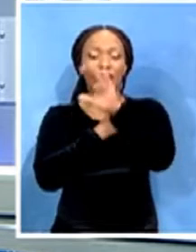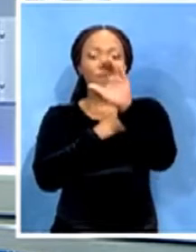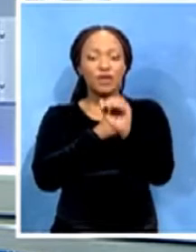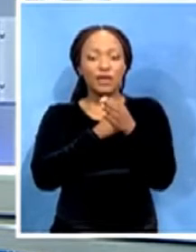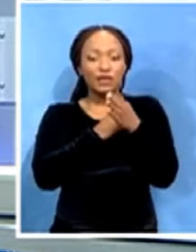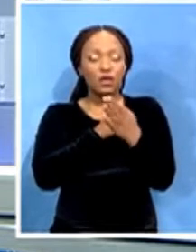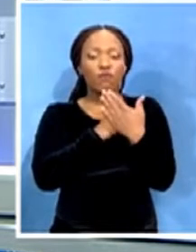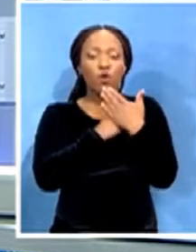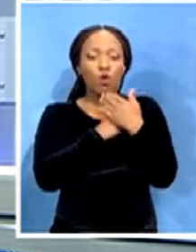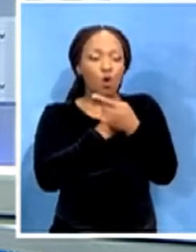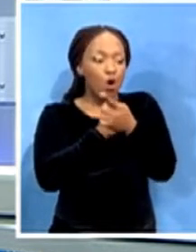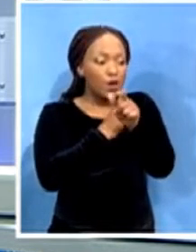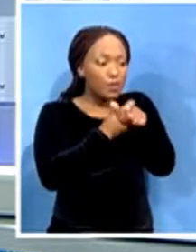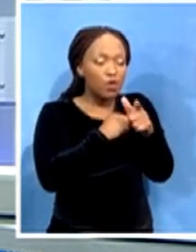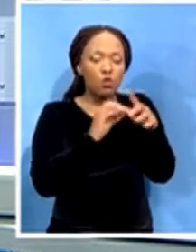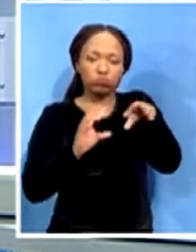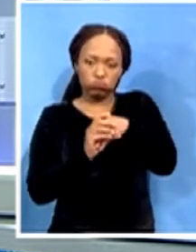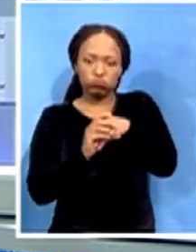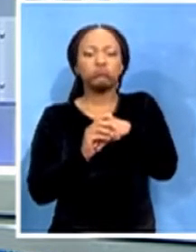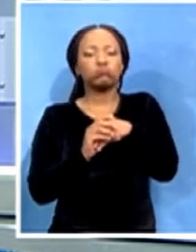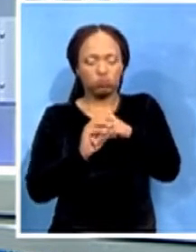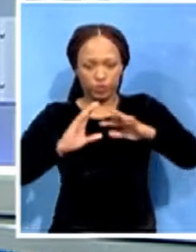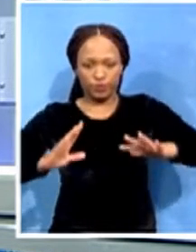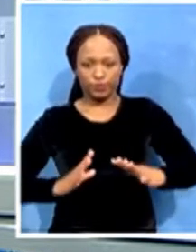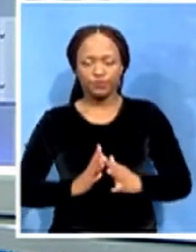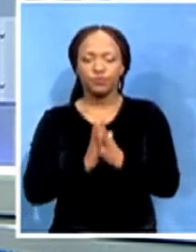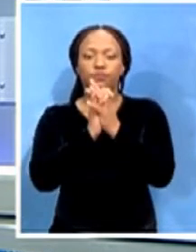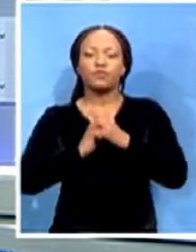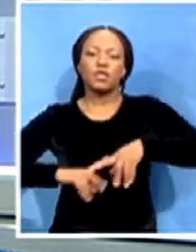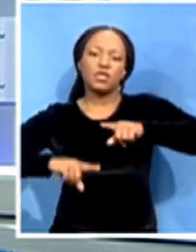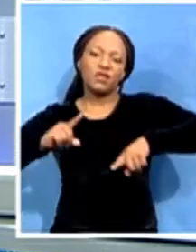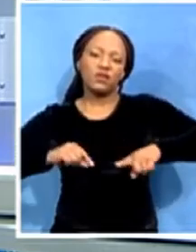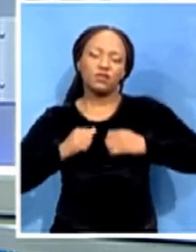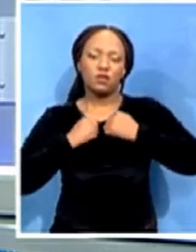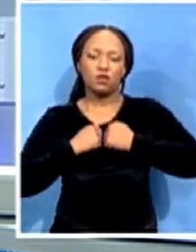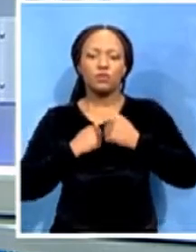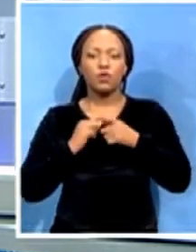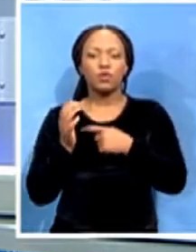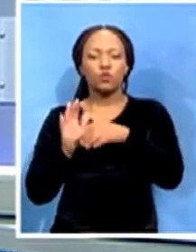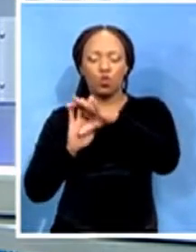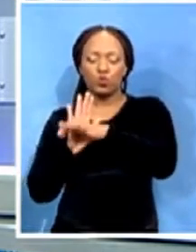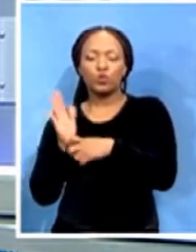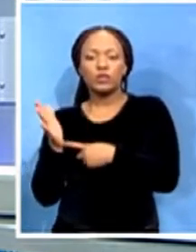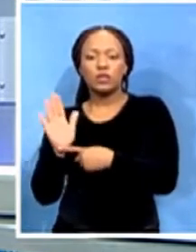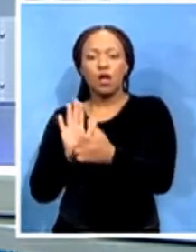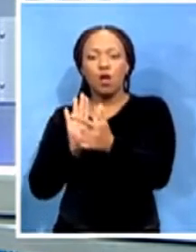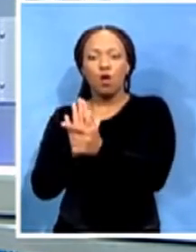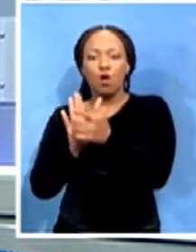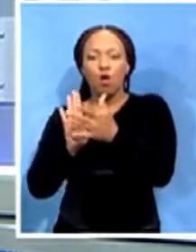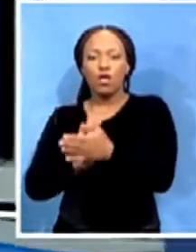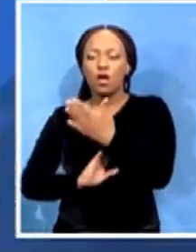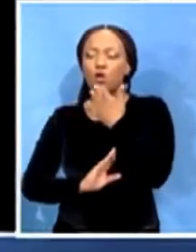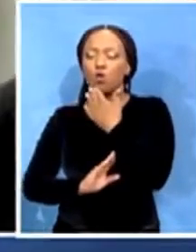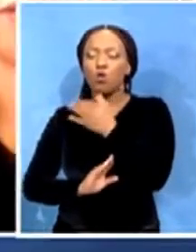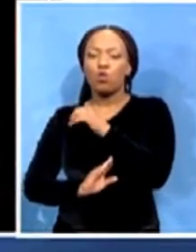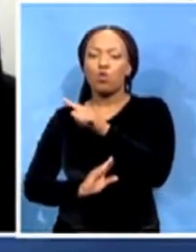our diversity. I want to bring in constitutional lawyer now, Lwando Xaso, to explore this and